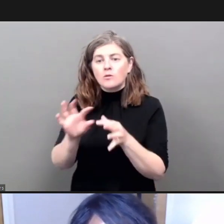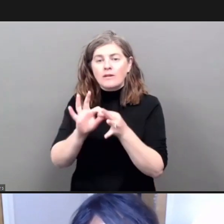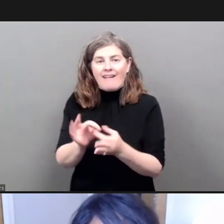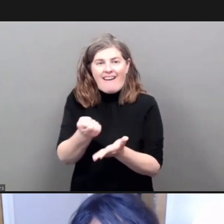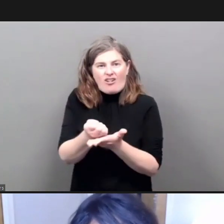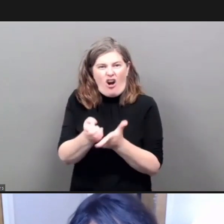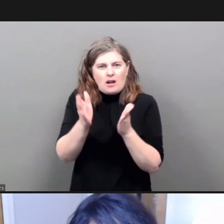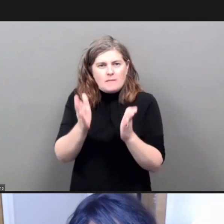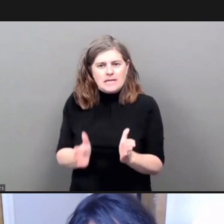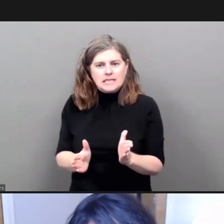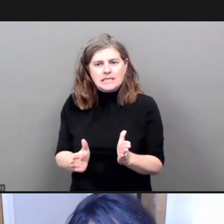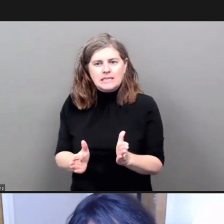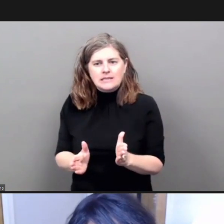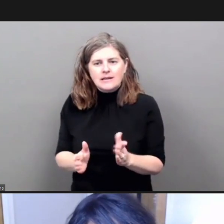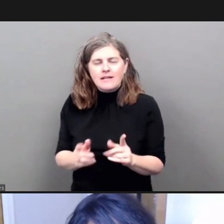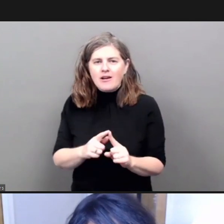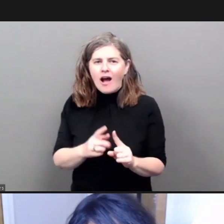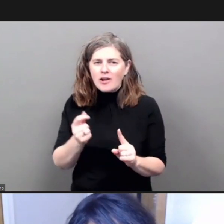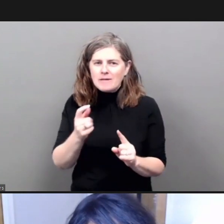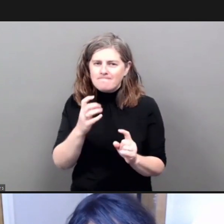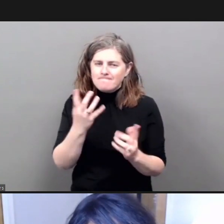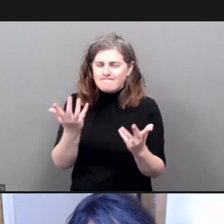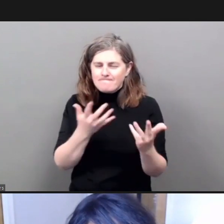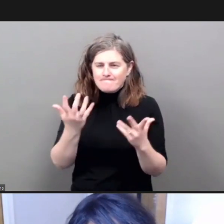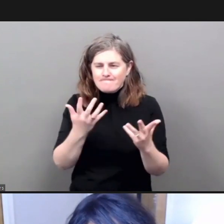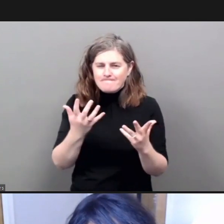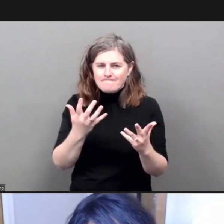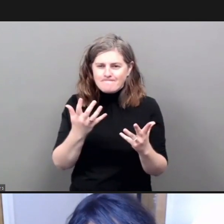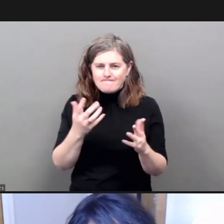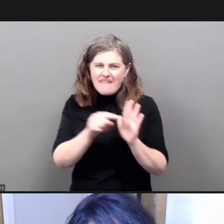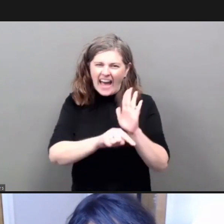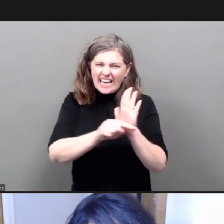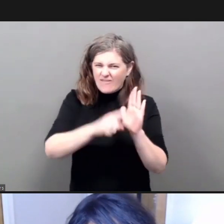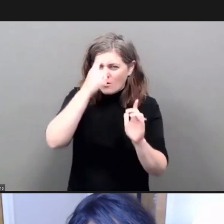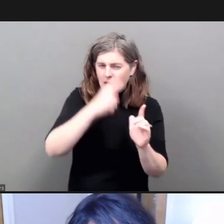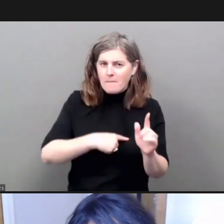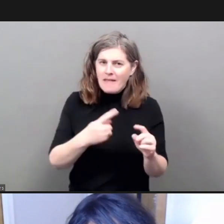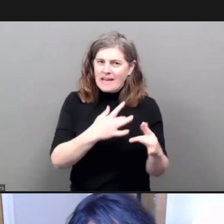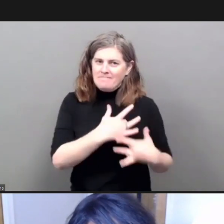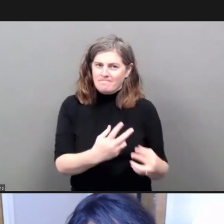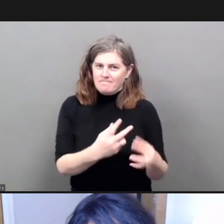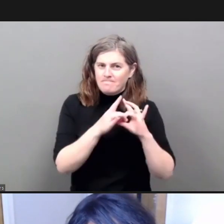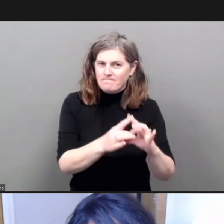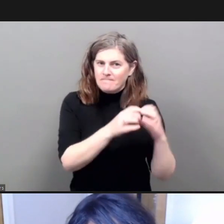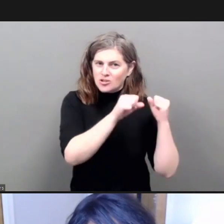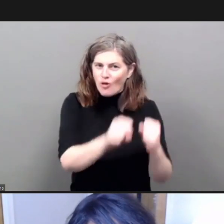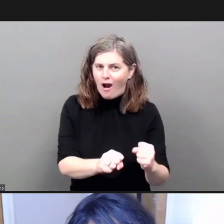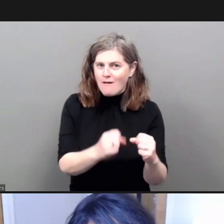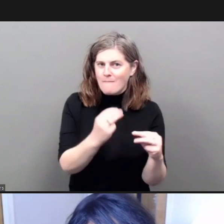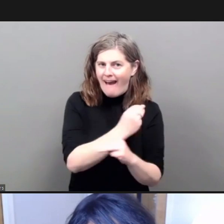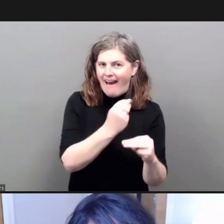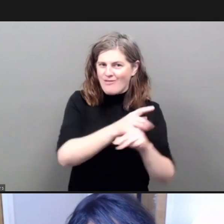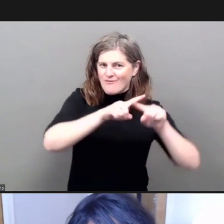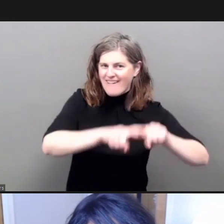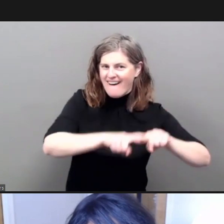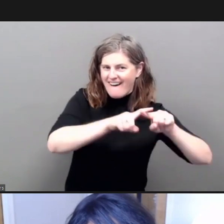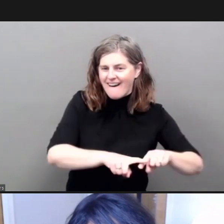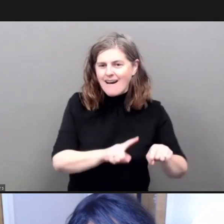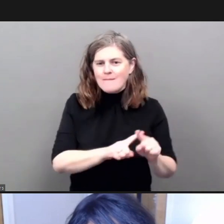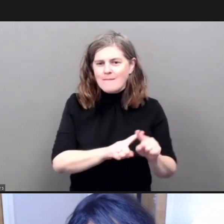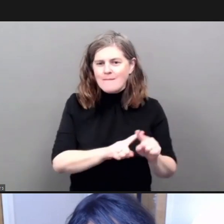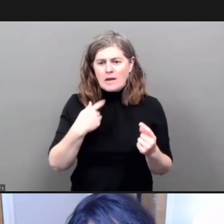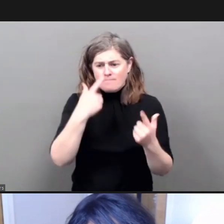sometimes are just a teeny bit too cynical for me, but I really like the way they use so much math. They sort of feel like we all do whatever we